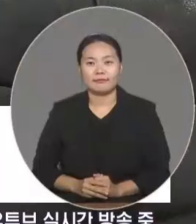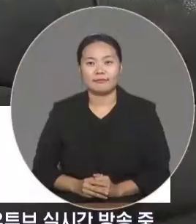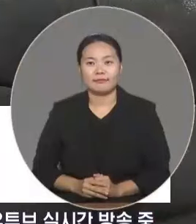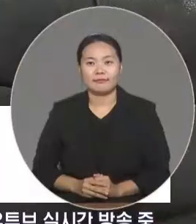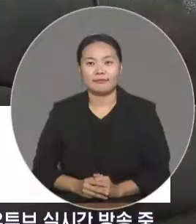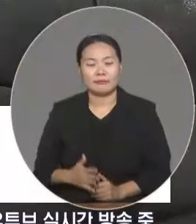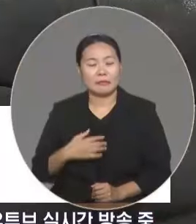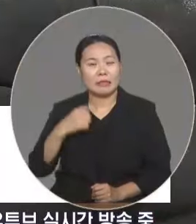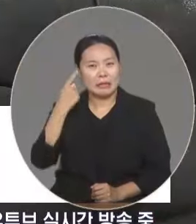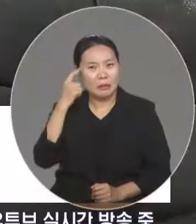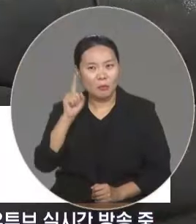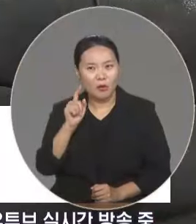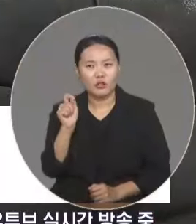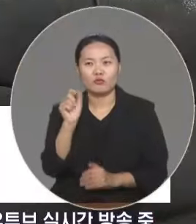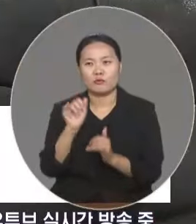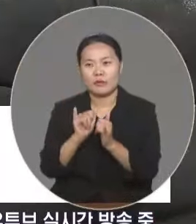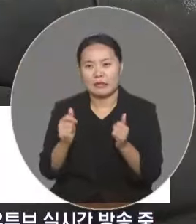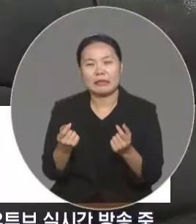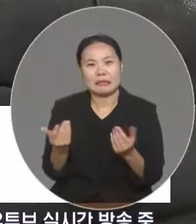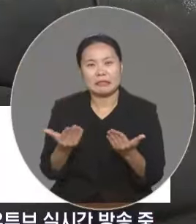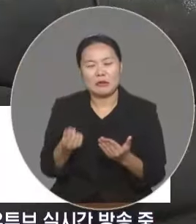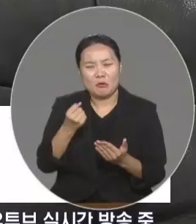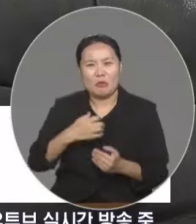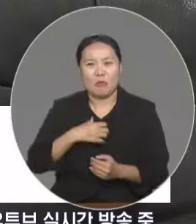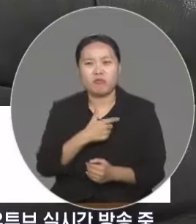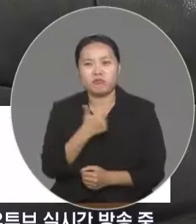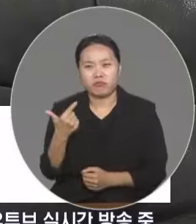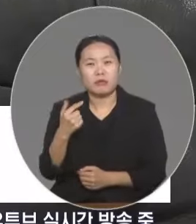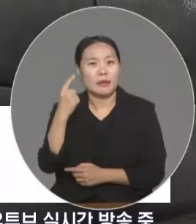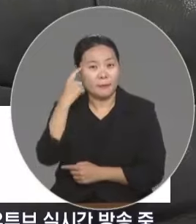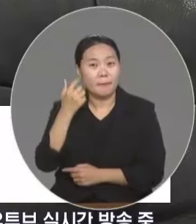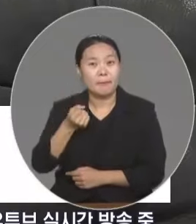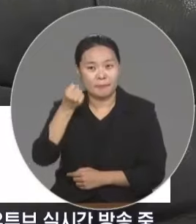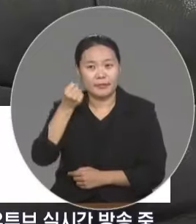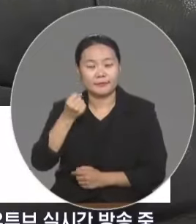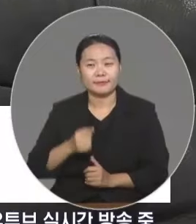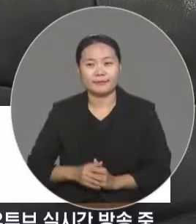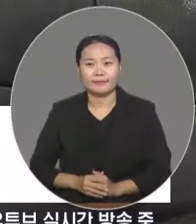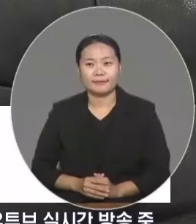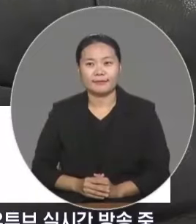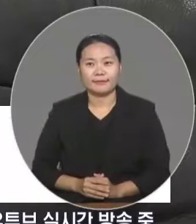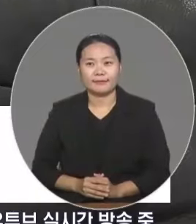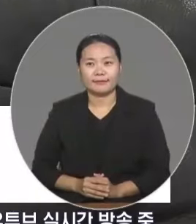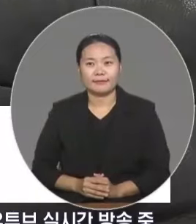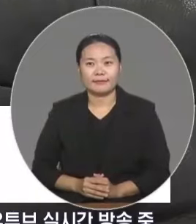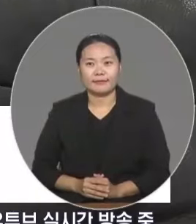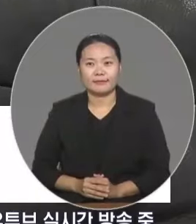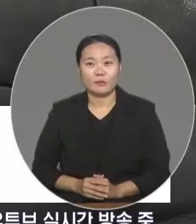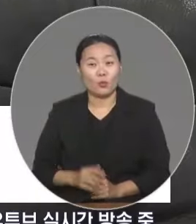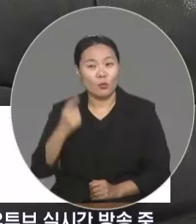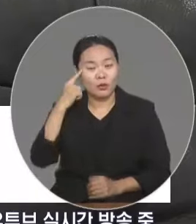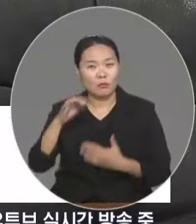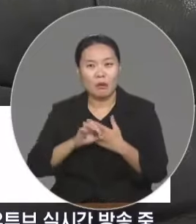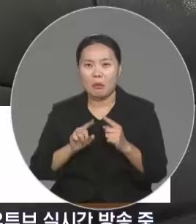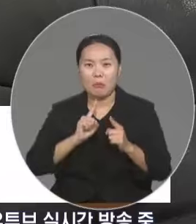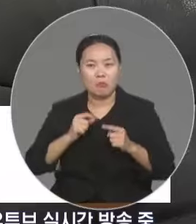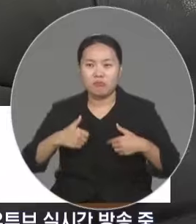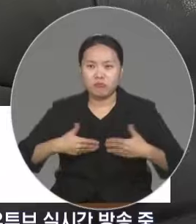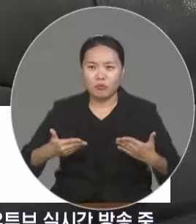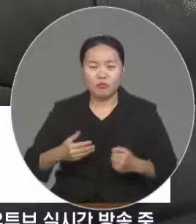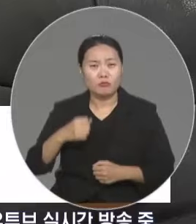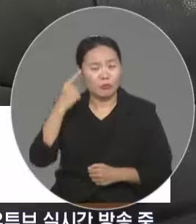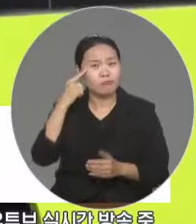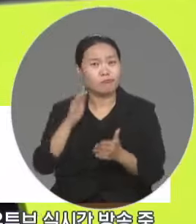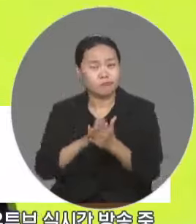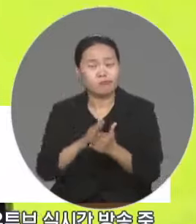I think it is true there are jobs like driving a taxi where you don't even need to speak the language. There are very few jobs like this.